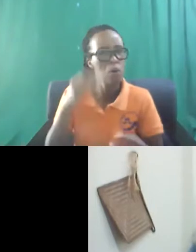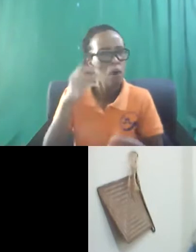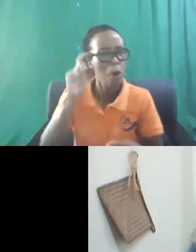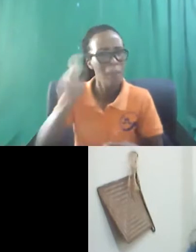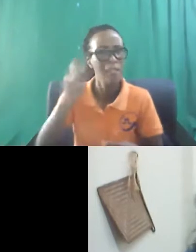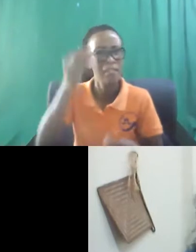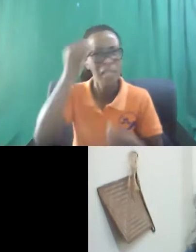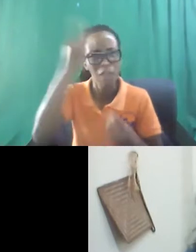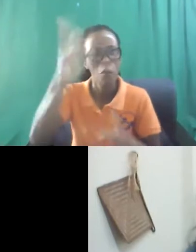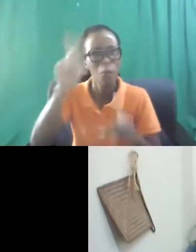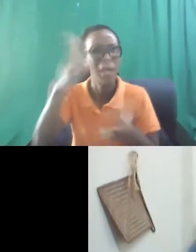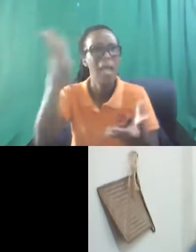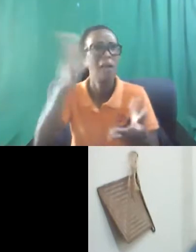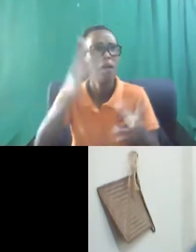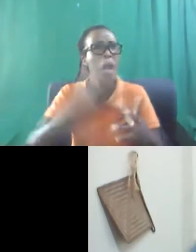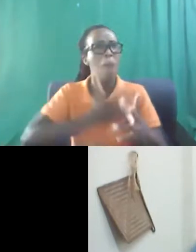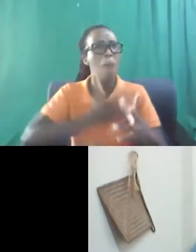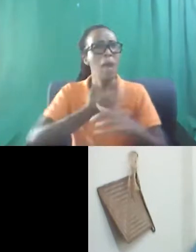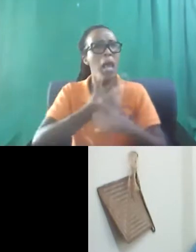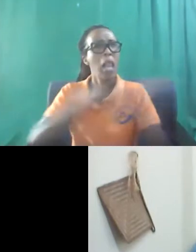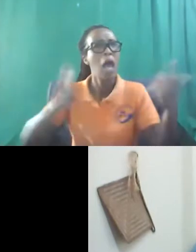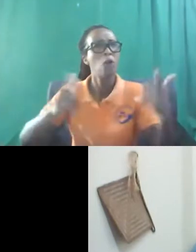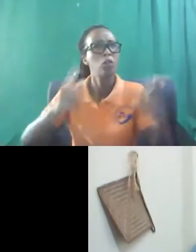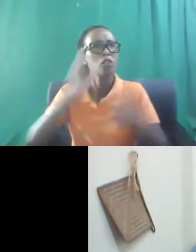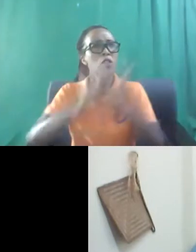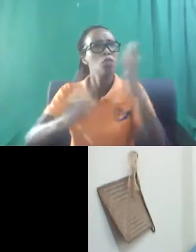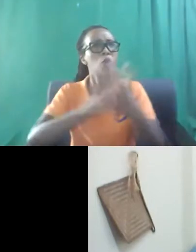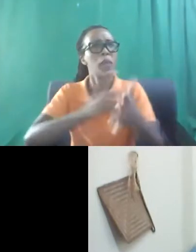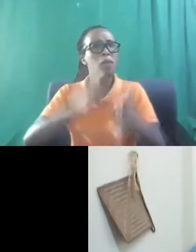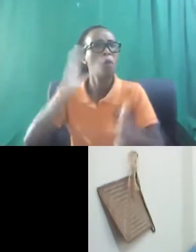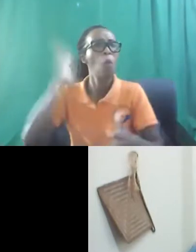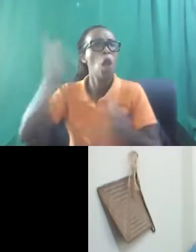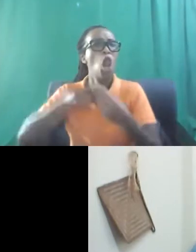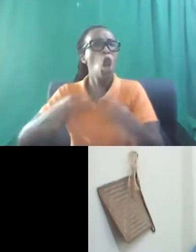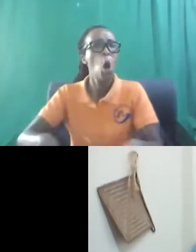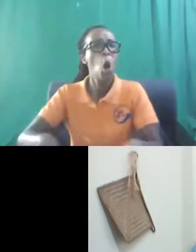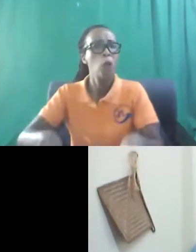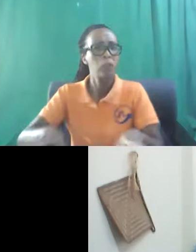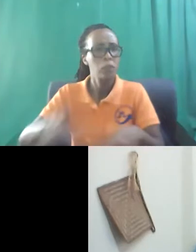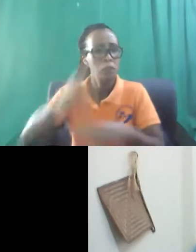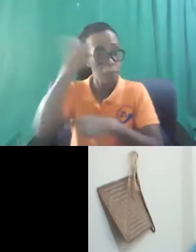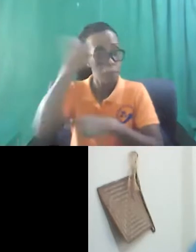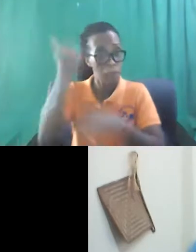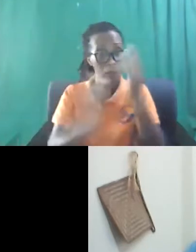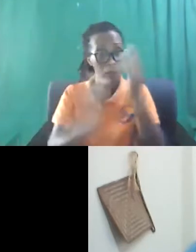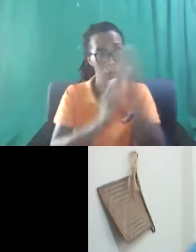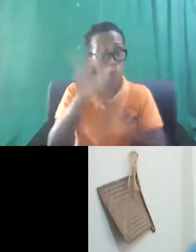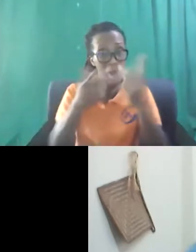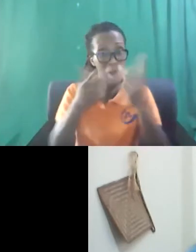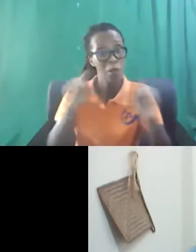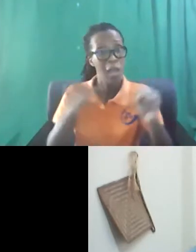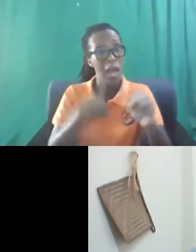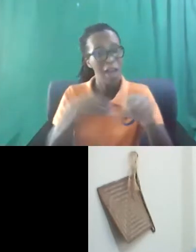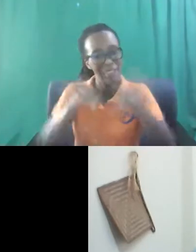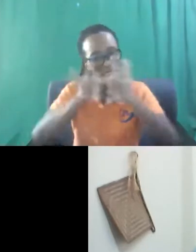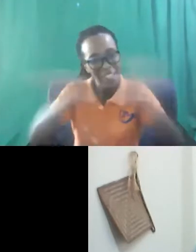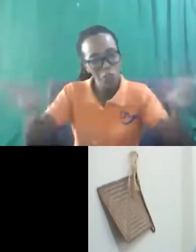language discrimination, because we might have people with linguistics degrees, but I feel like we're not being listened